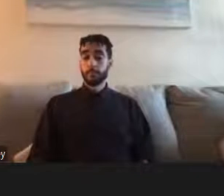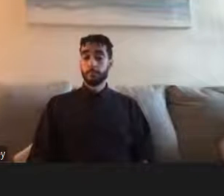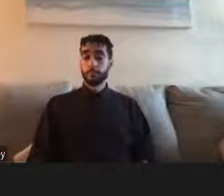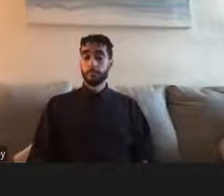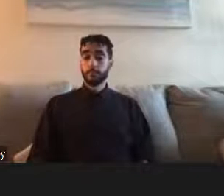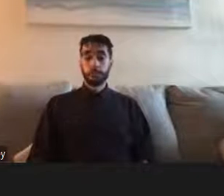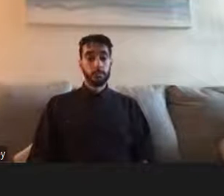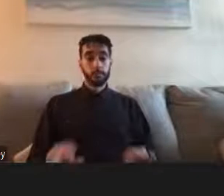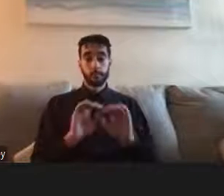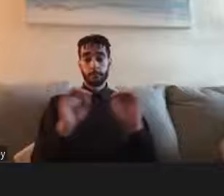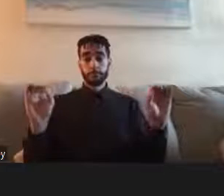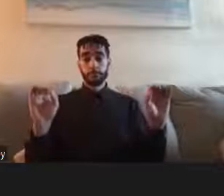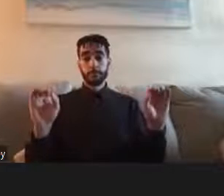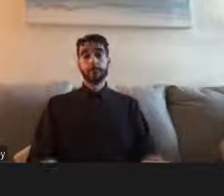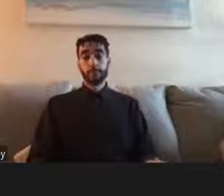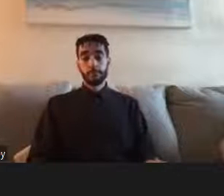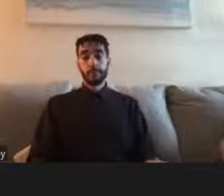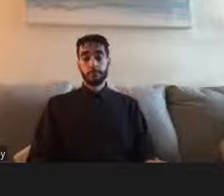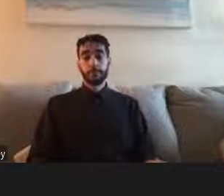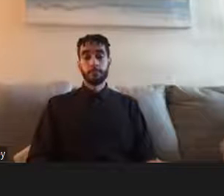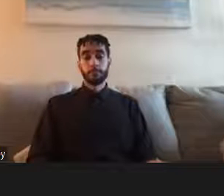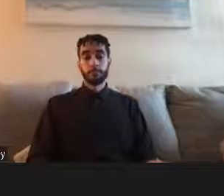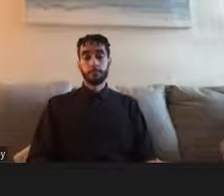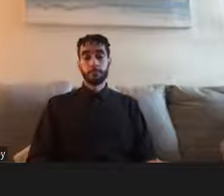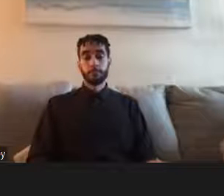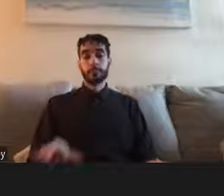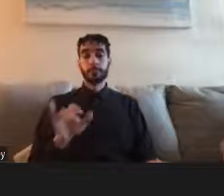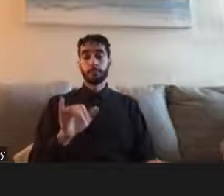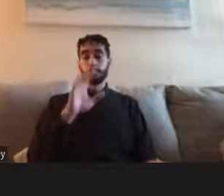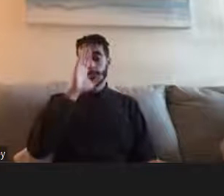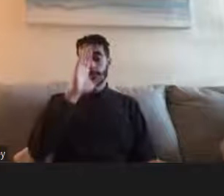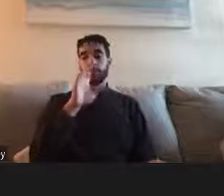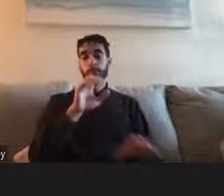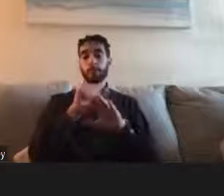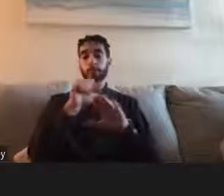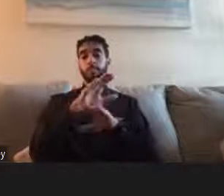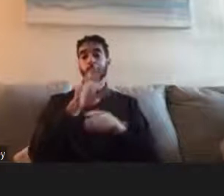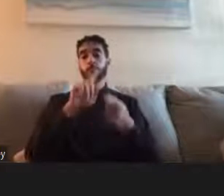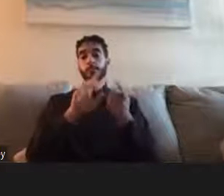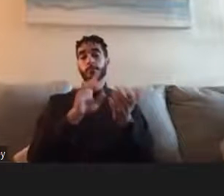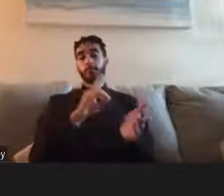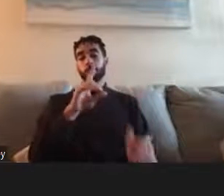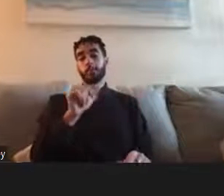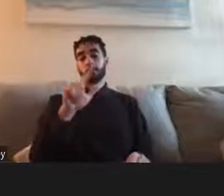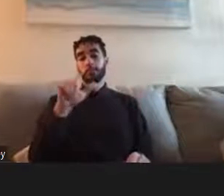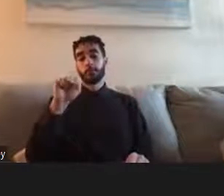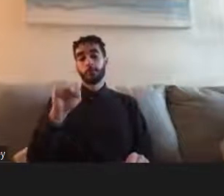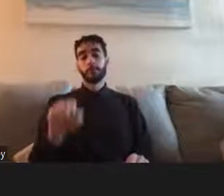Hearing none. Okay, the recommendations will be forwarded to Dr. Galy. So thank you so